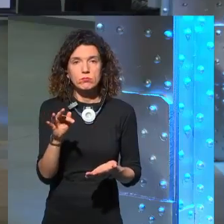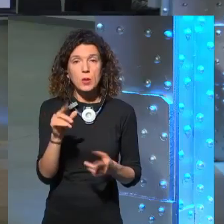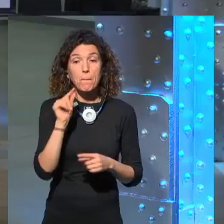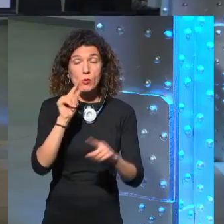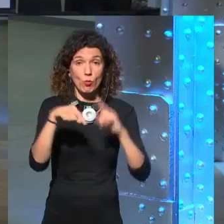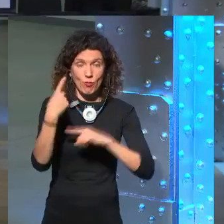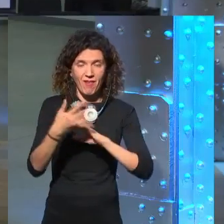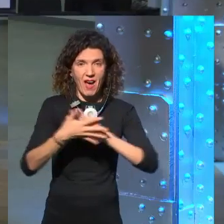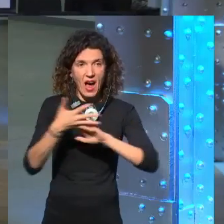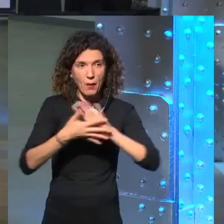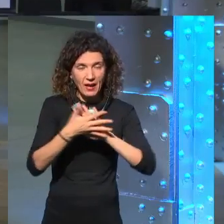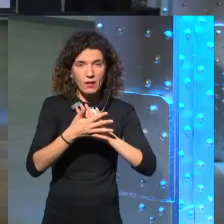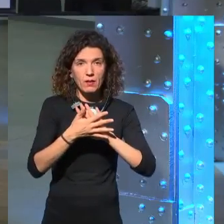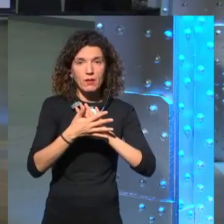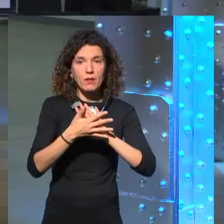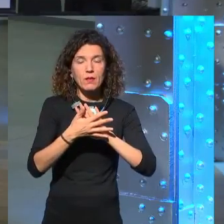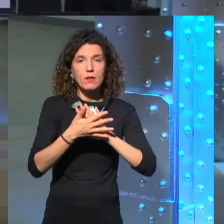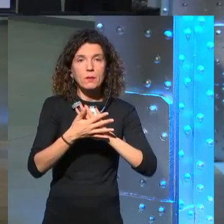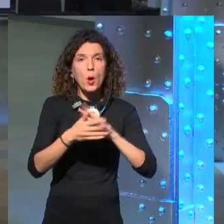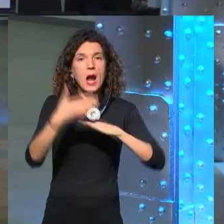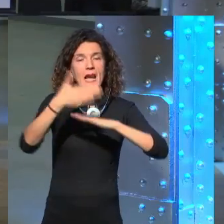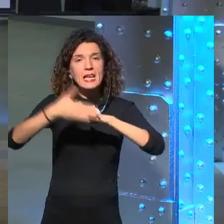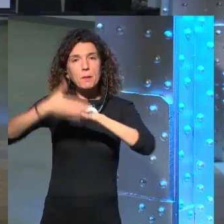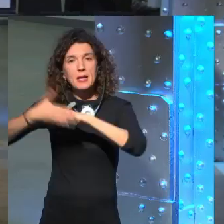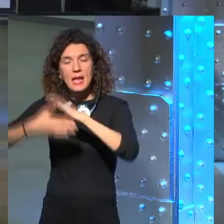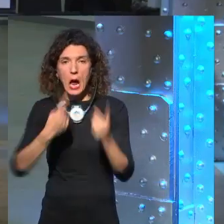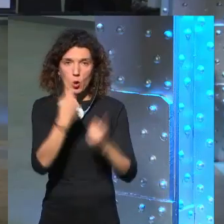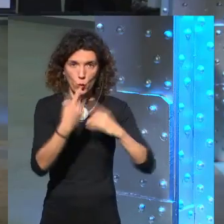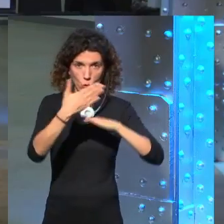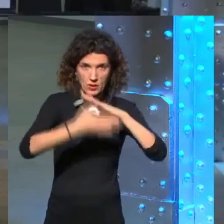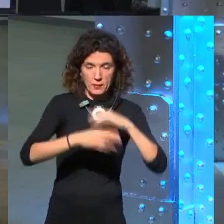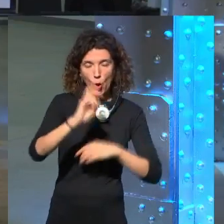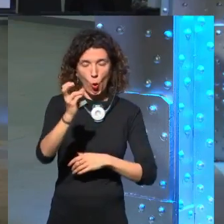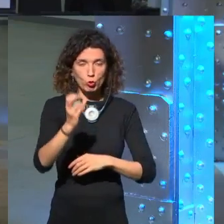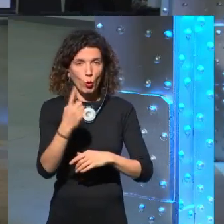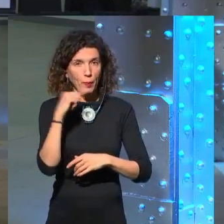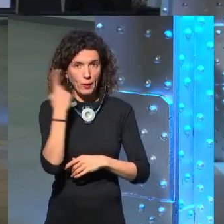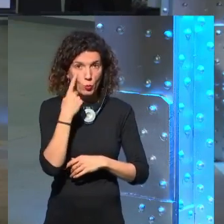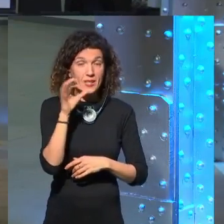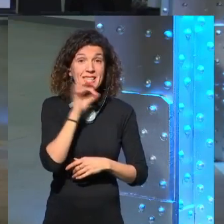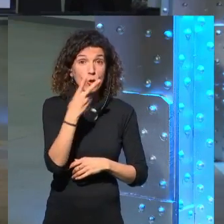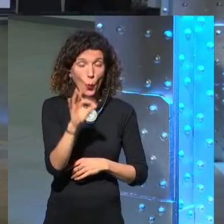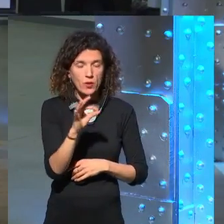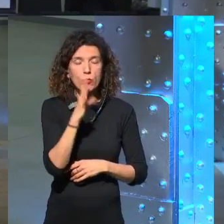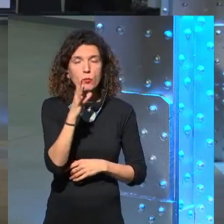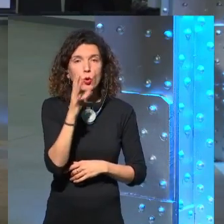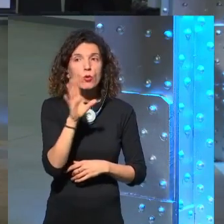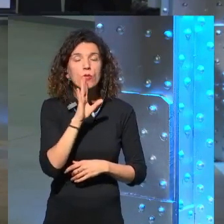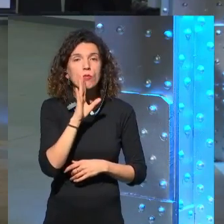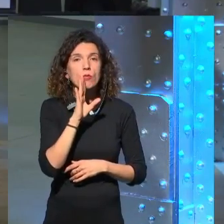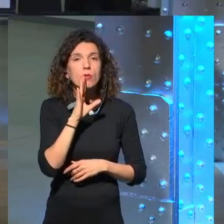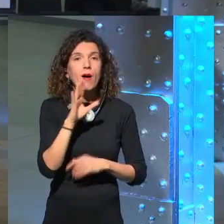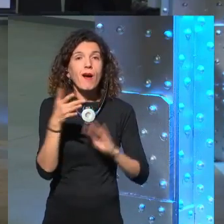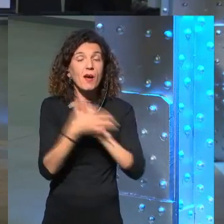edges. An edge which actually is this discovery we made in the 20th century, because everything I've been talking up till now has been